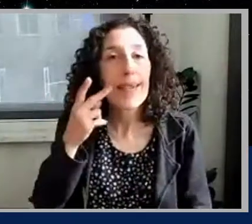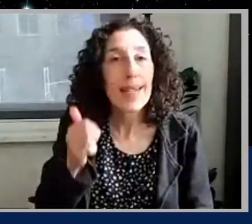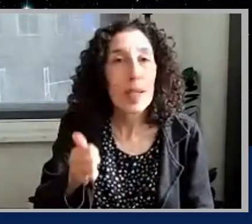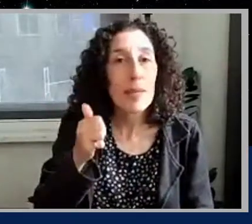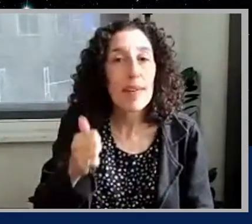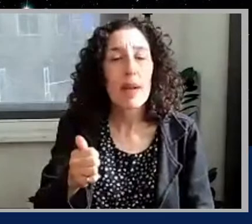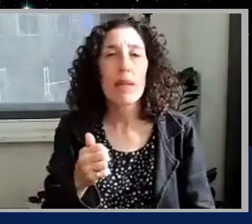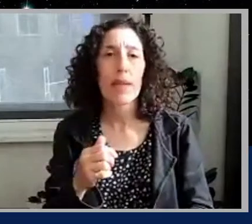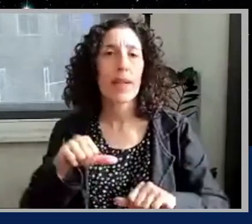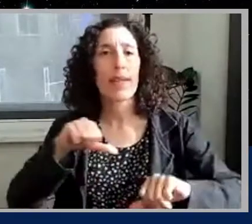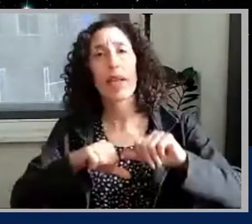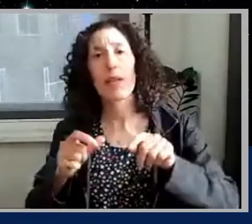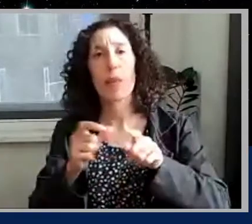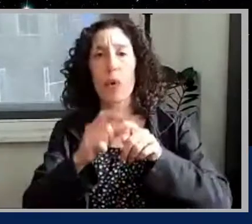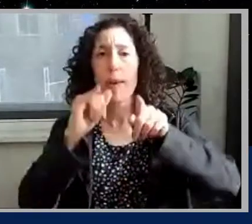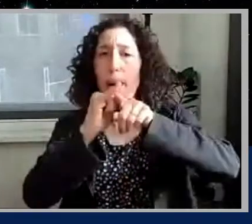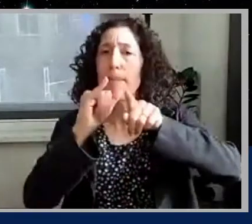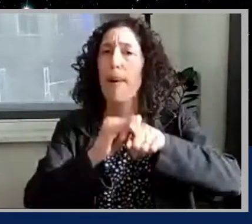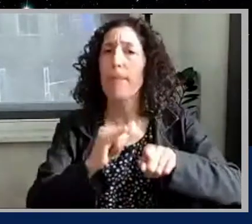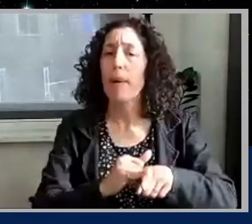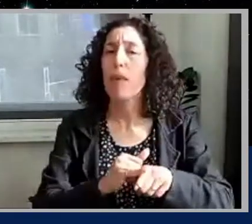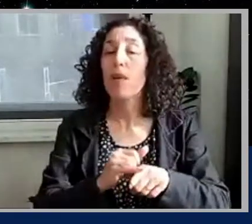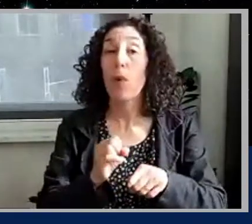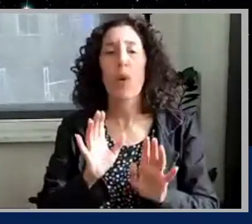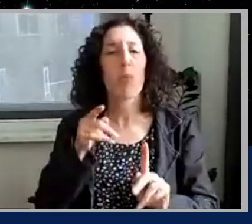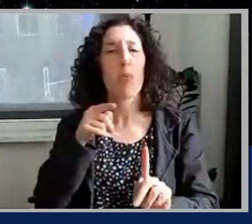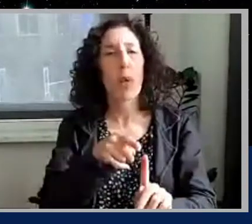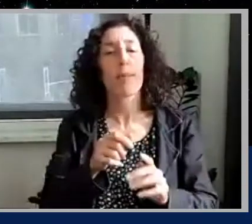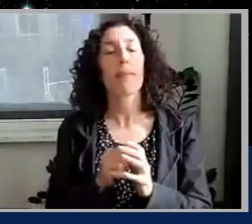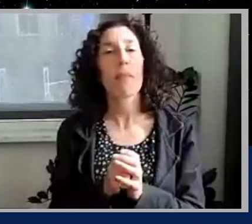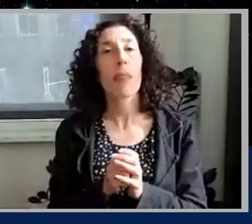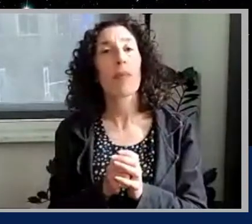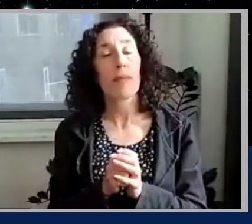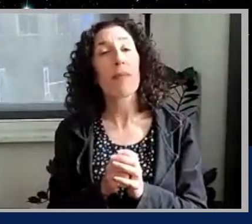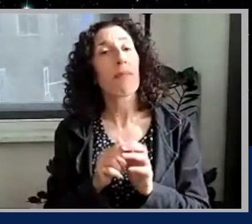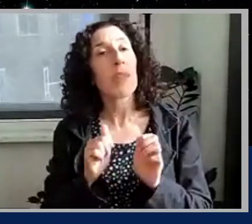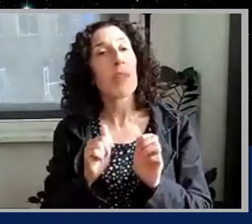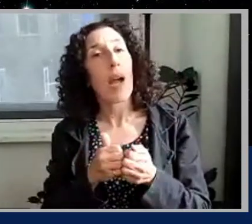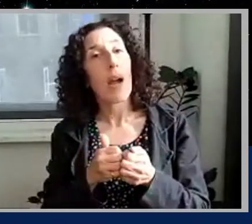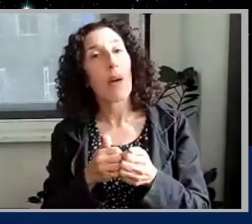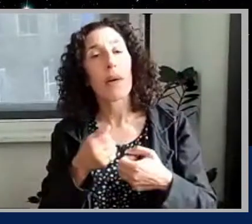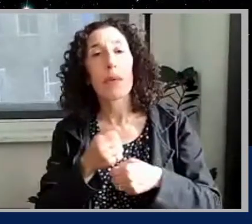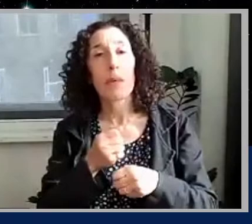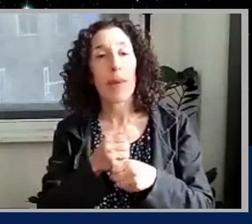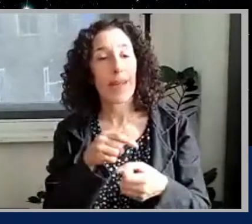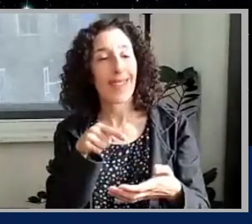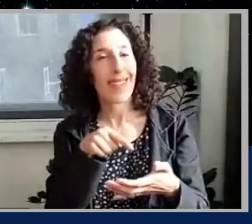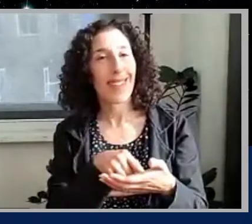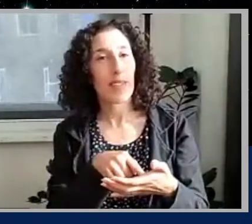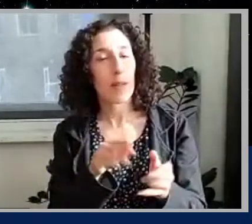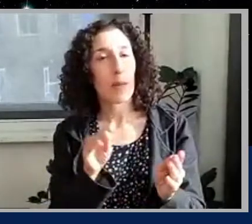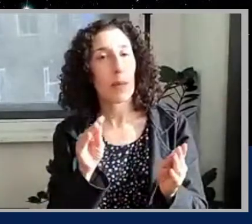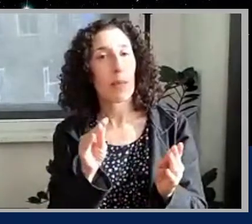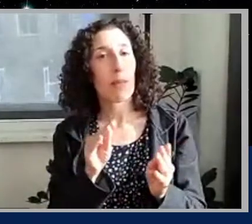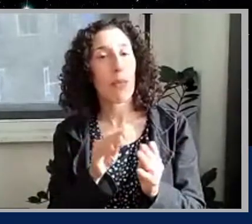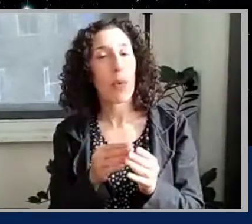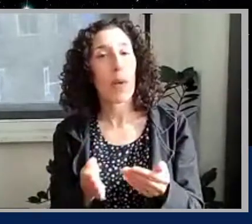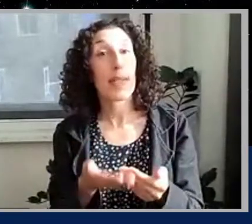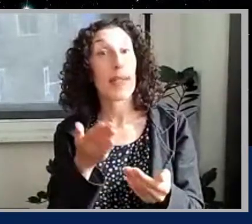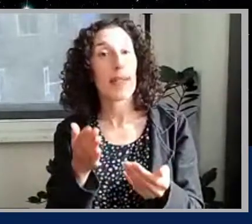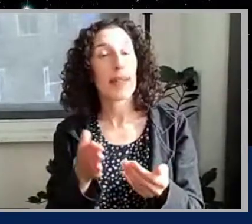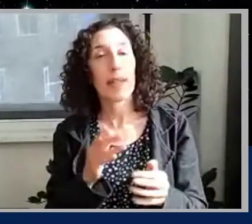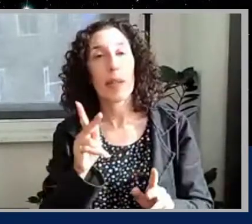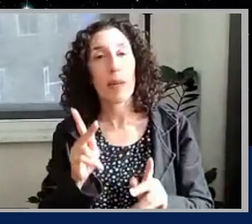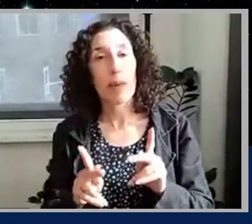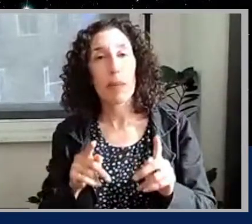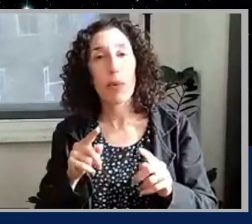kind of moved towards how can we make this better, right? You don't just need to prioritize a visual, right? You can create